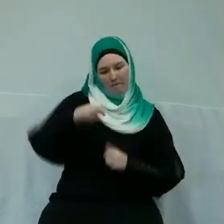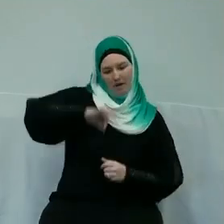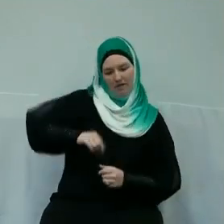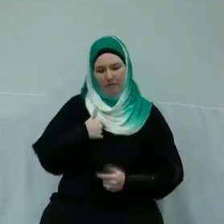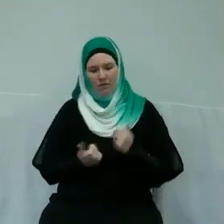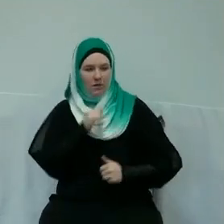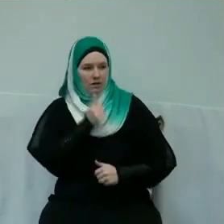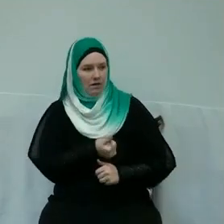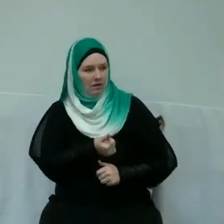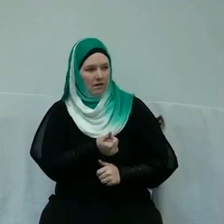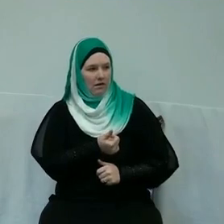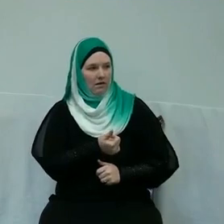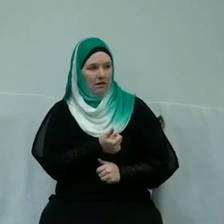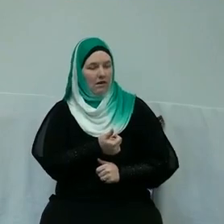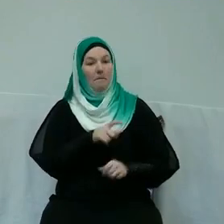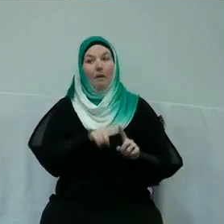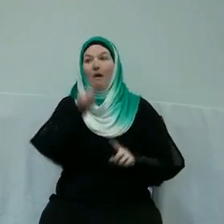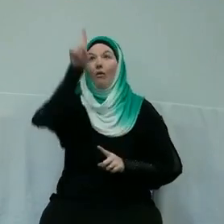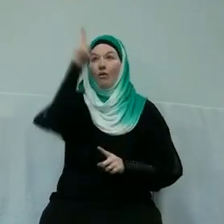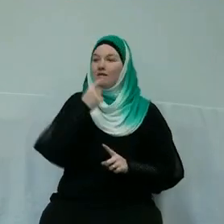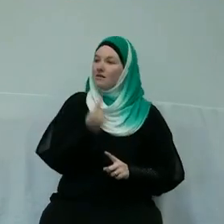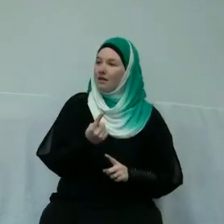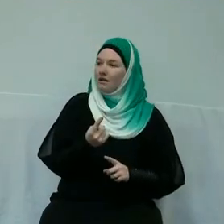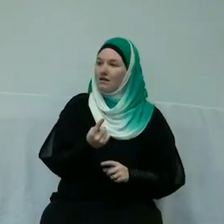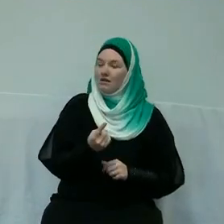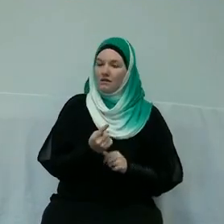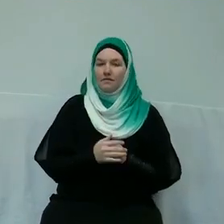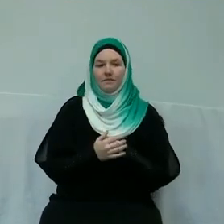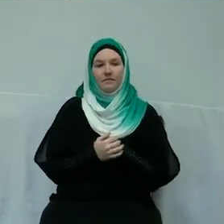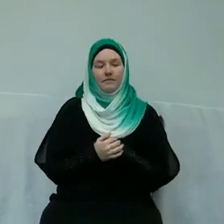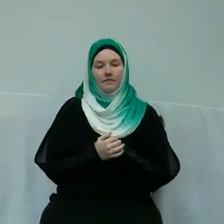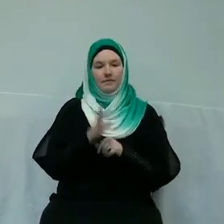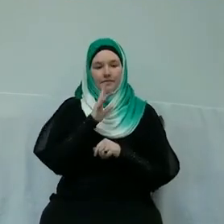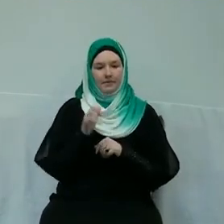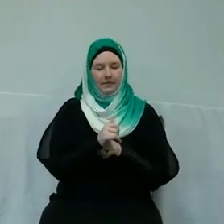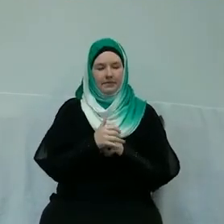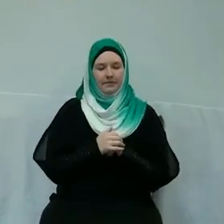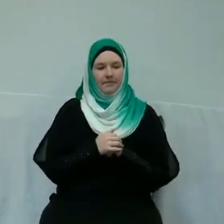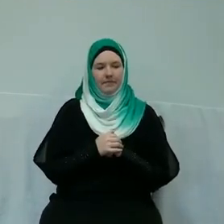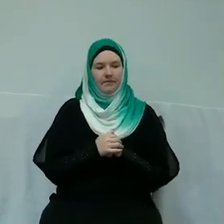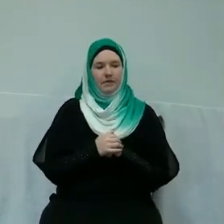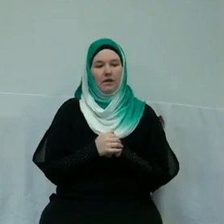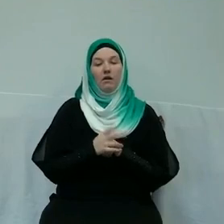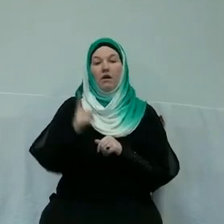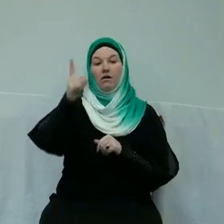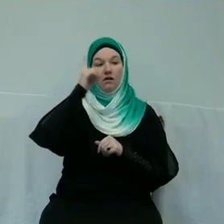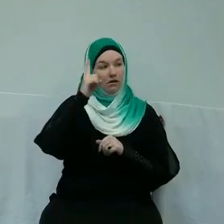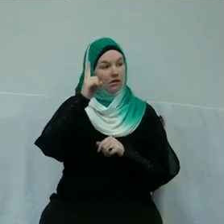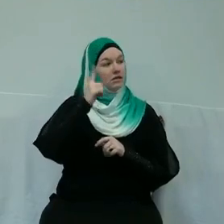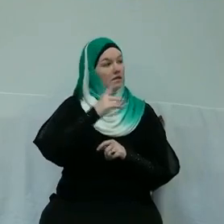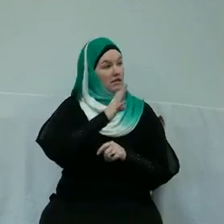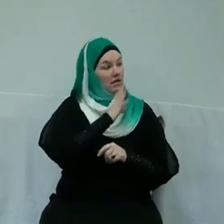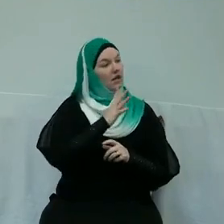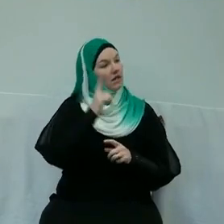interest or perceived interest. But Allah say, "Ati'u Allah wa ati'u Rasul,"